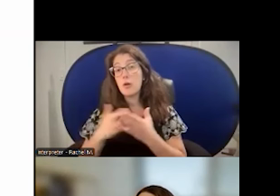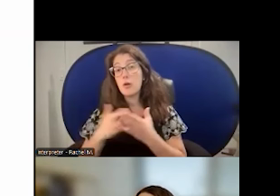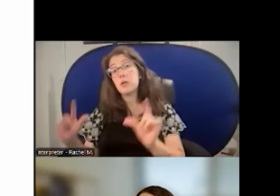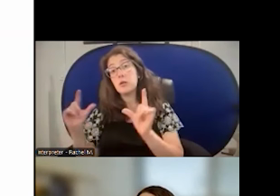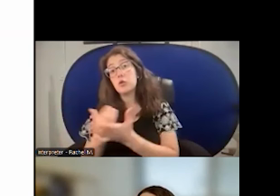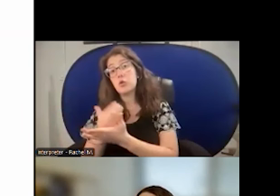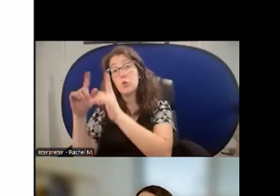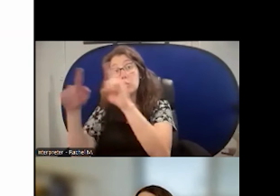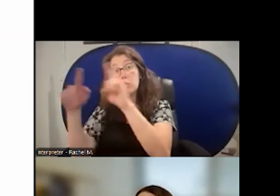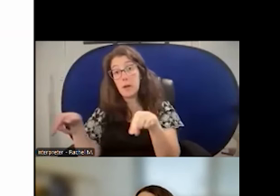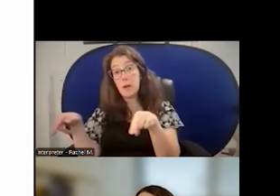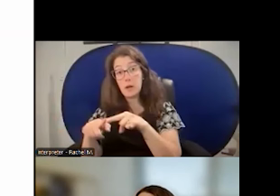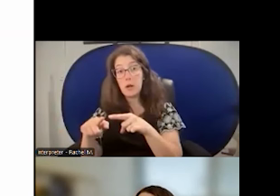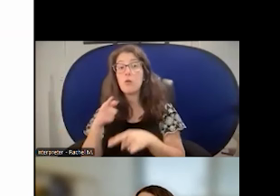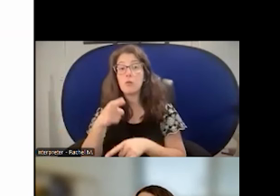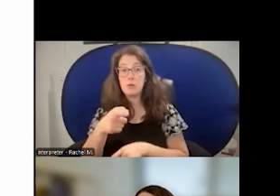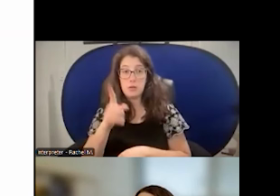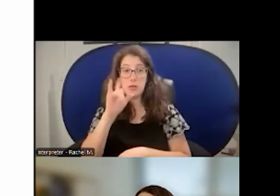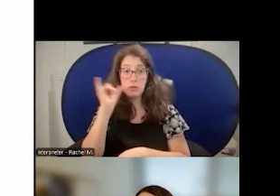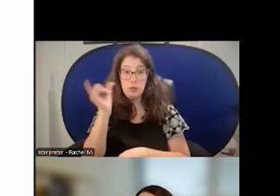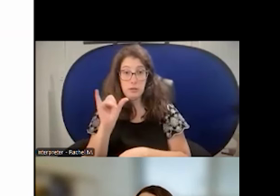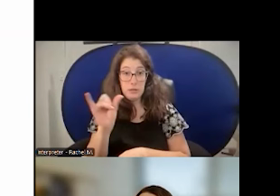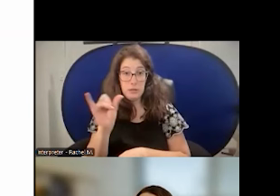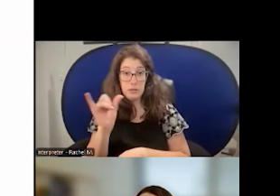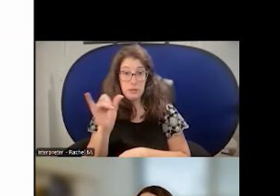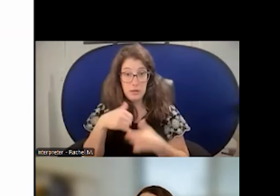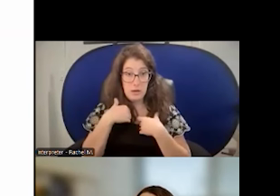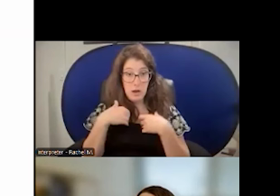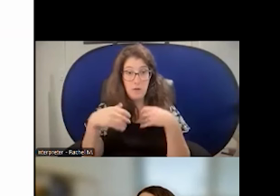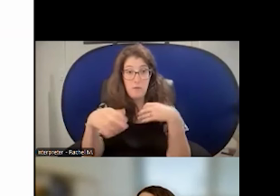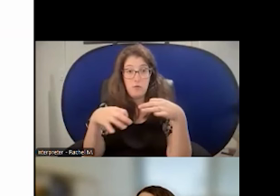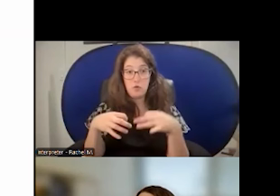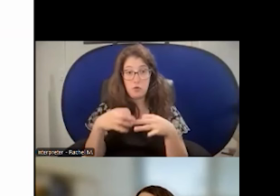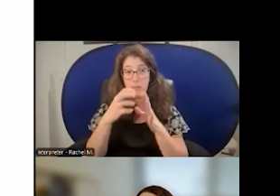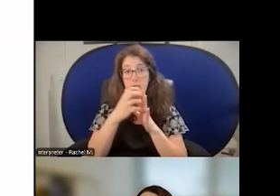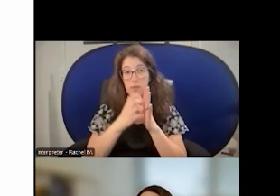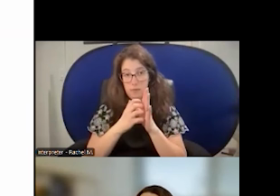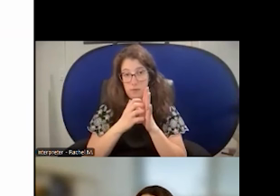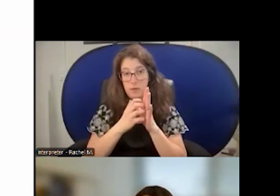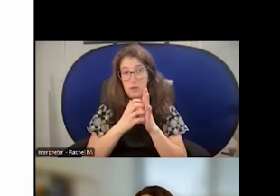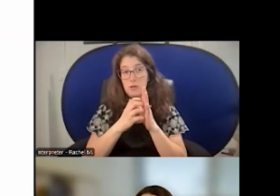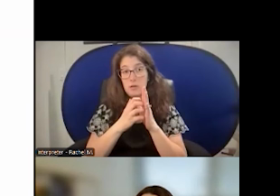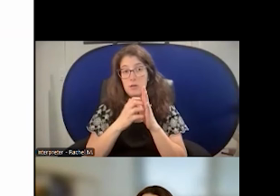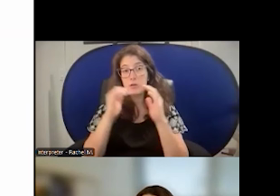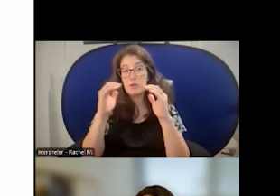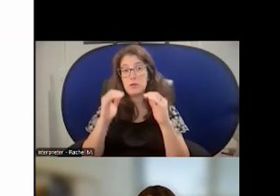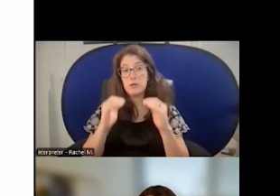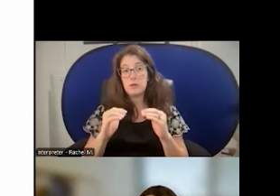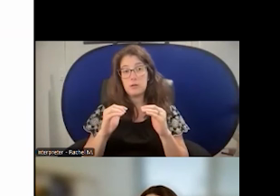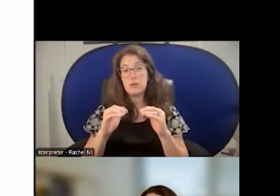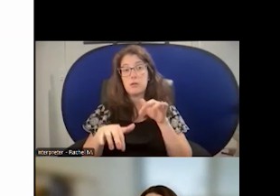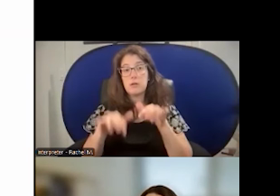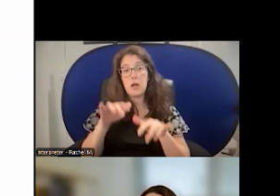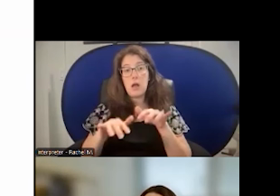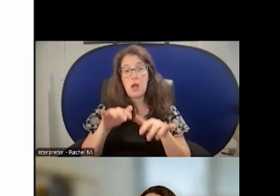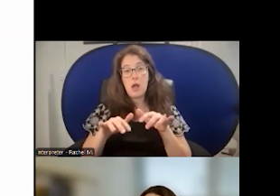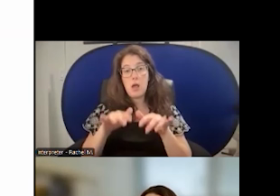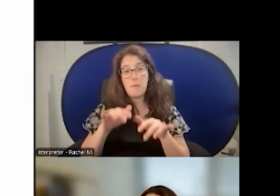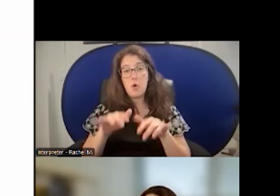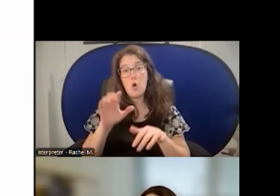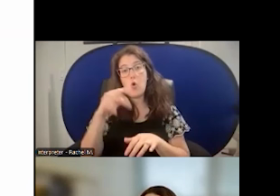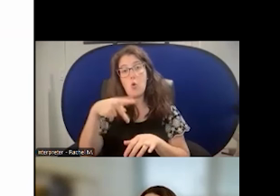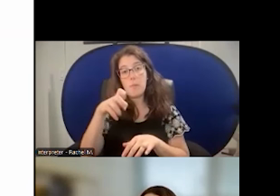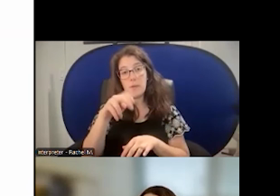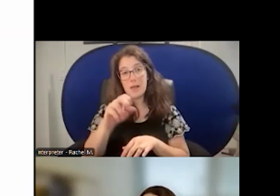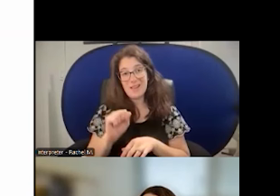this is what that's going to look like. You're going to have your descriptive link, and you're going to type opens in new window next